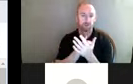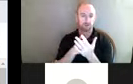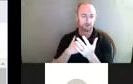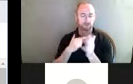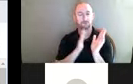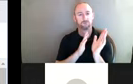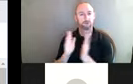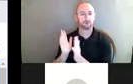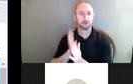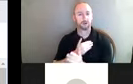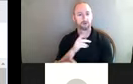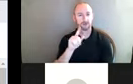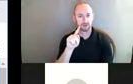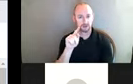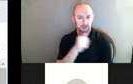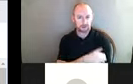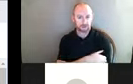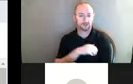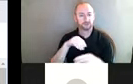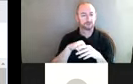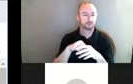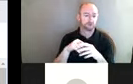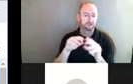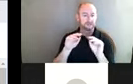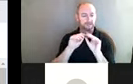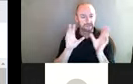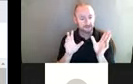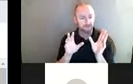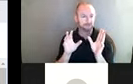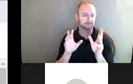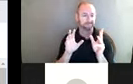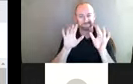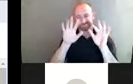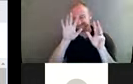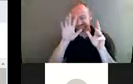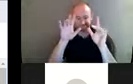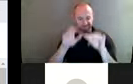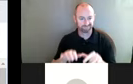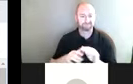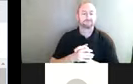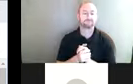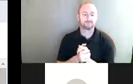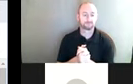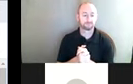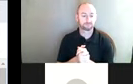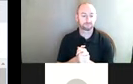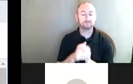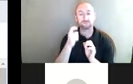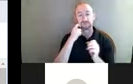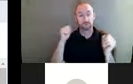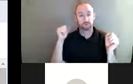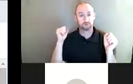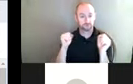our data and into a cohesive compilation. So this winter, we